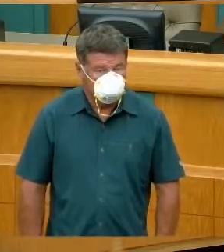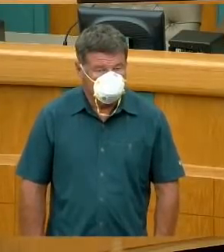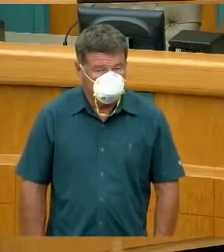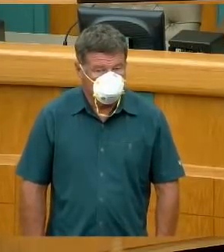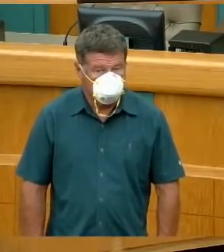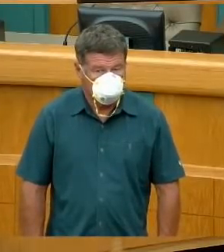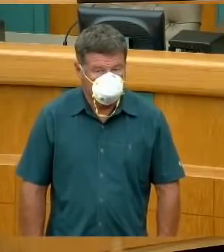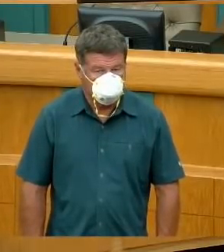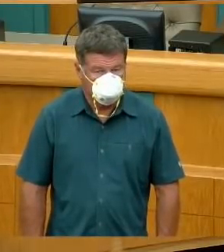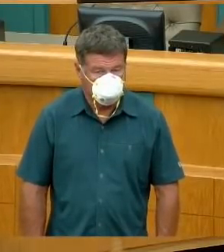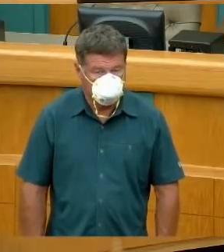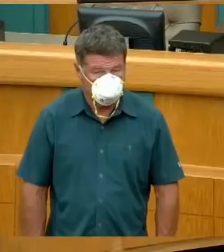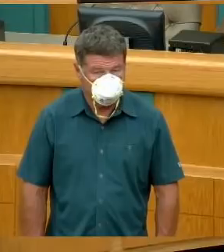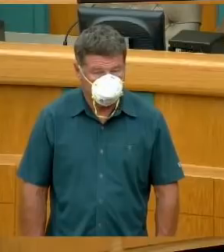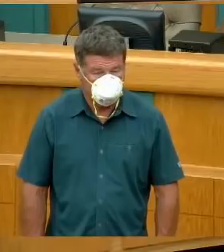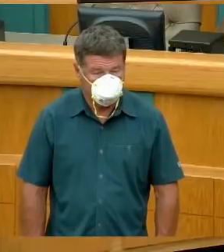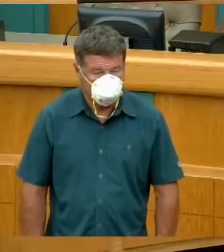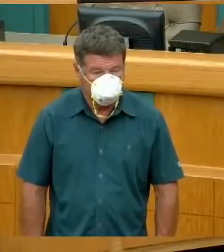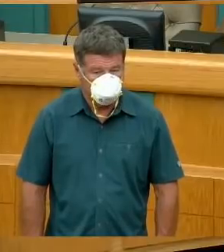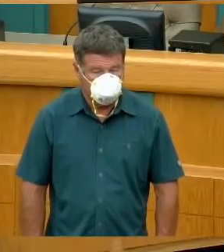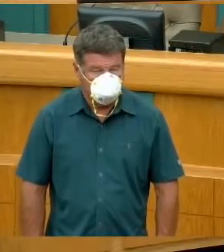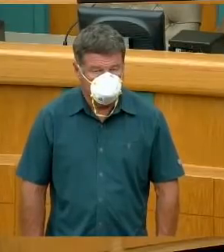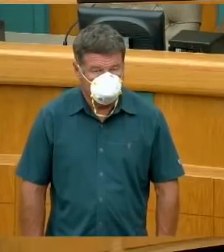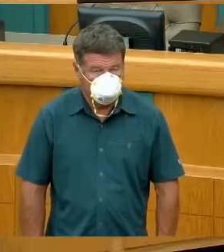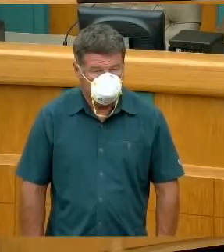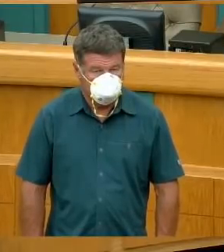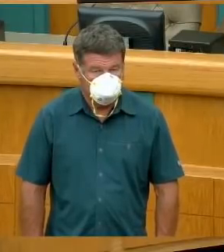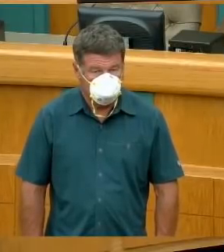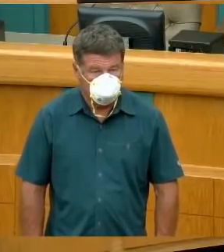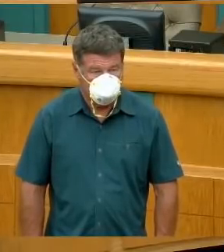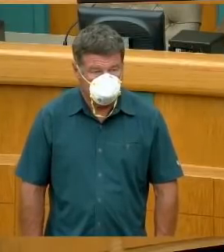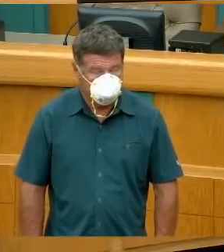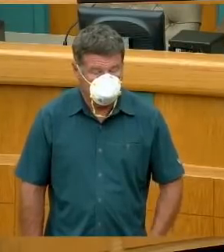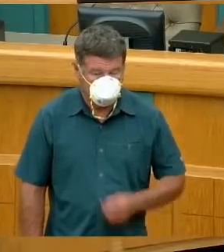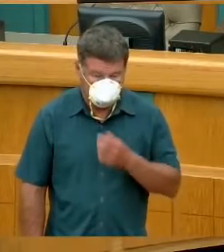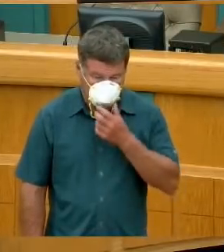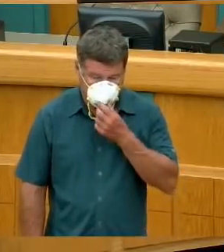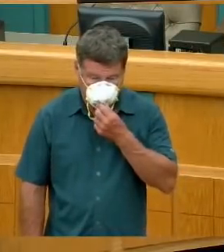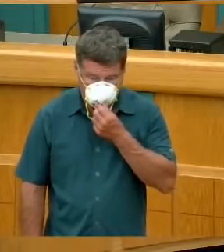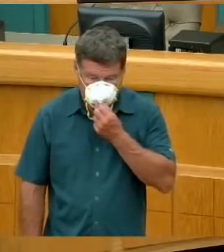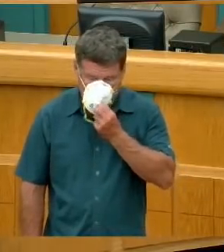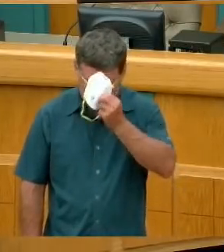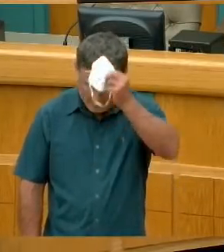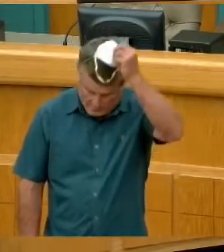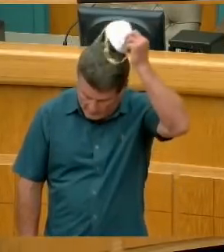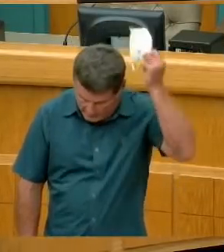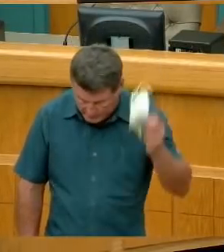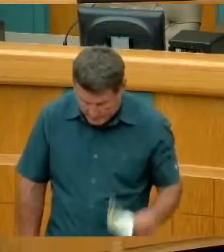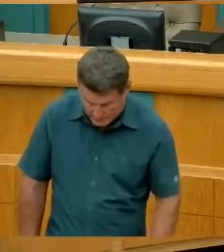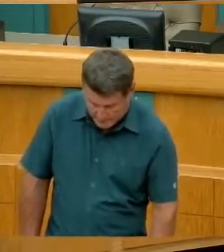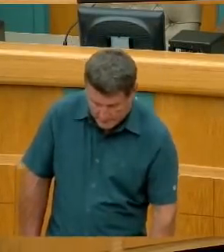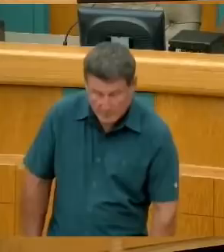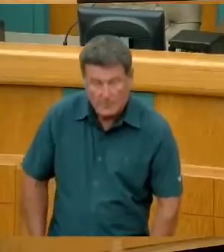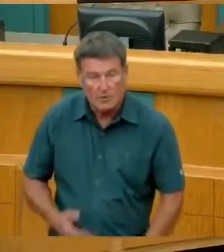Todos podemos hacer un esfuerzo para ayudar a salvar otra vida y ayudar a reducir la propagación del virus.